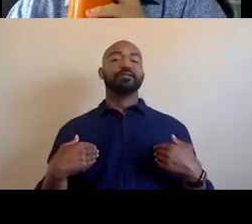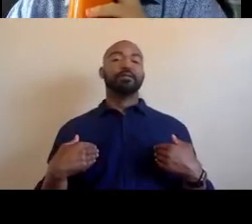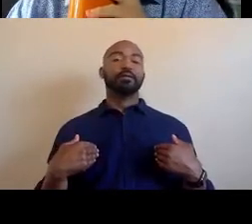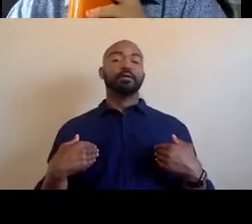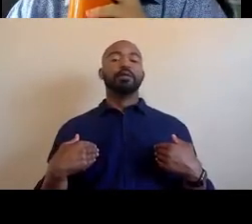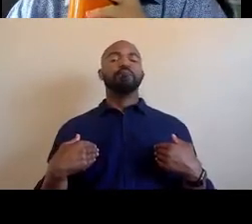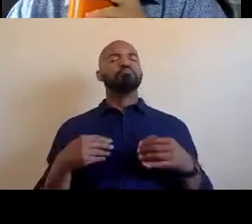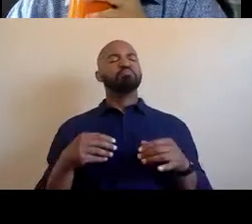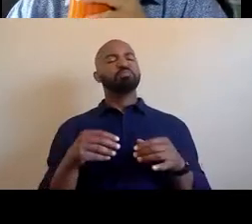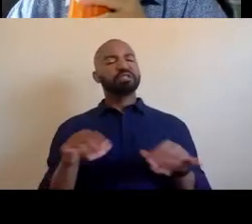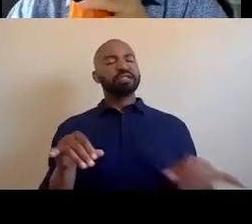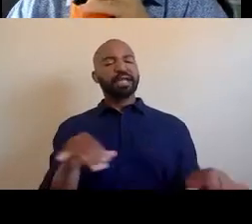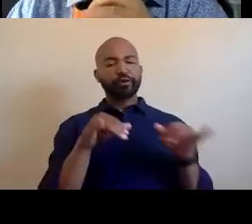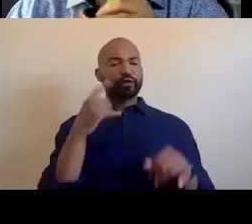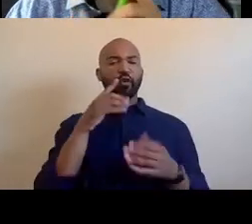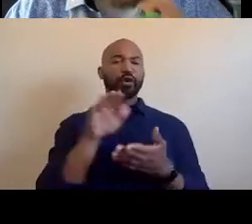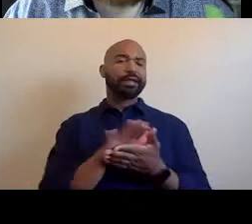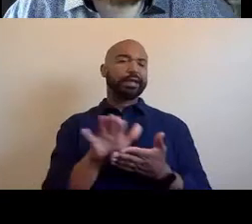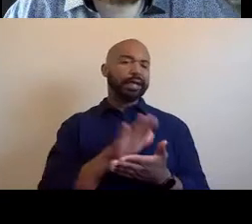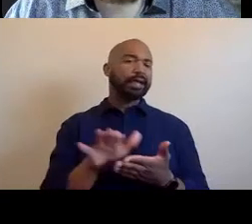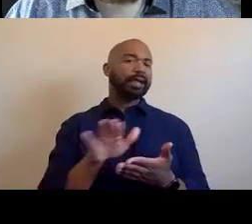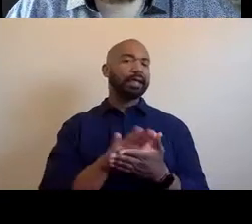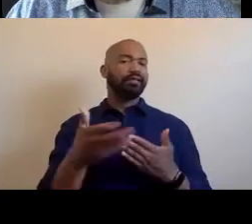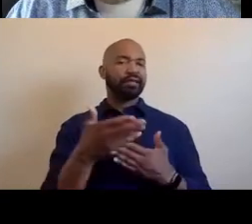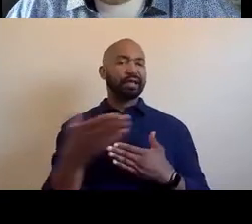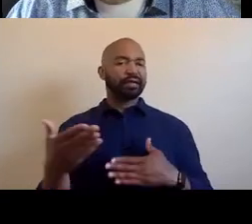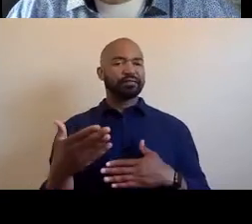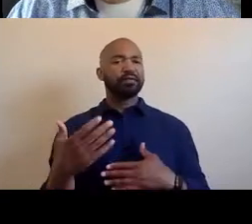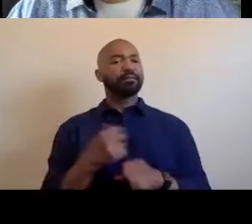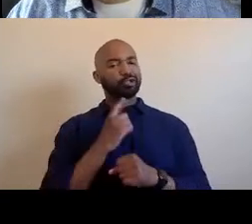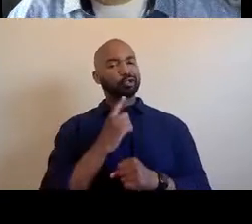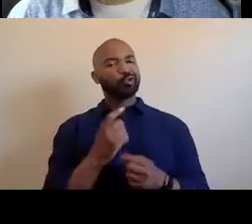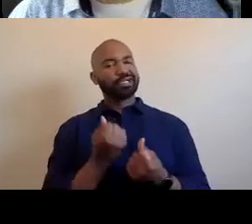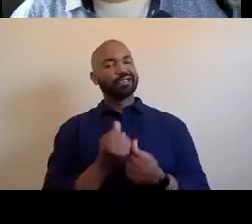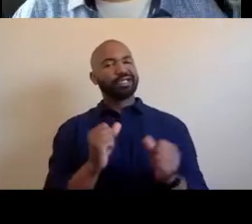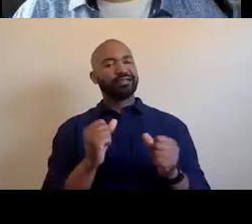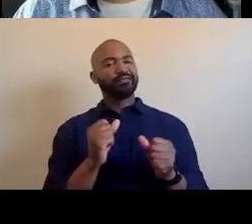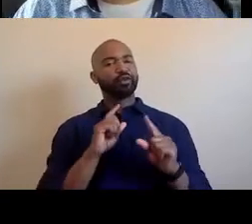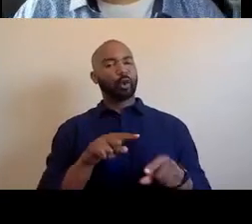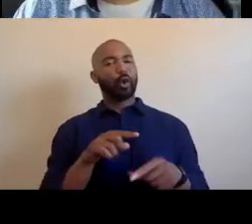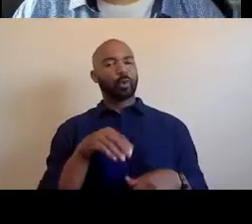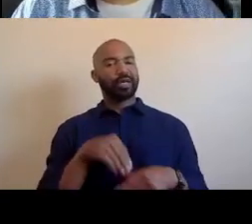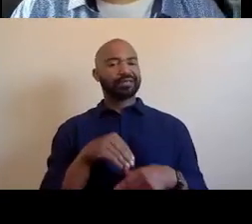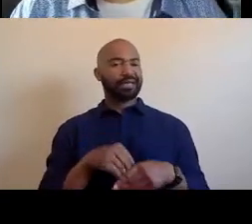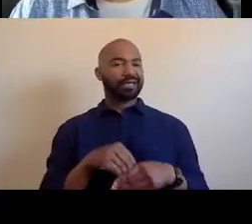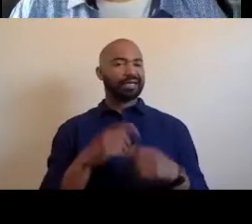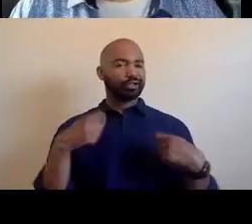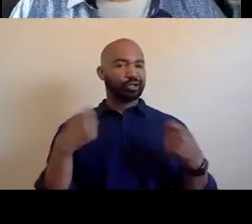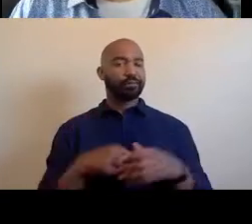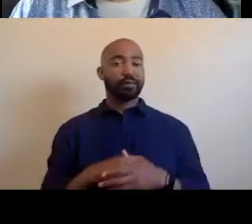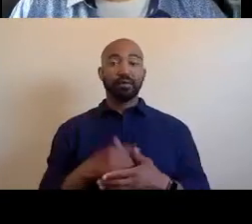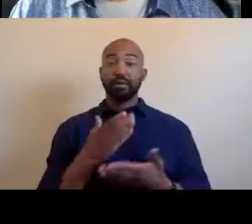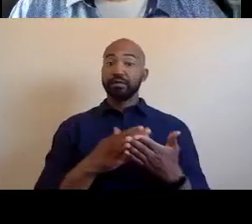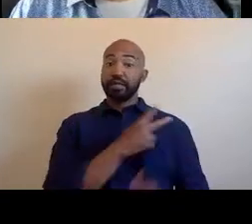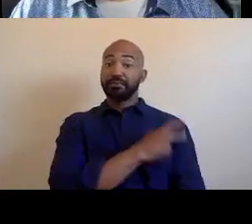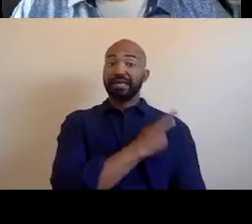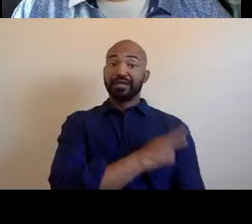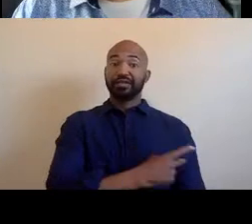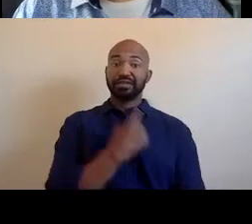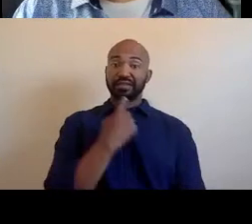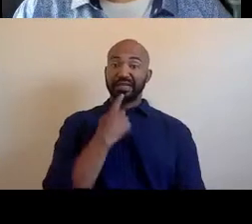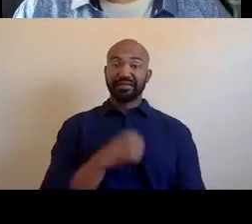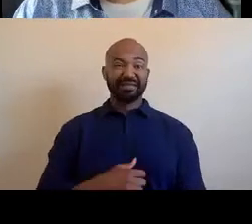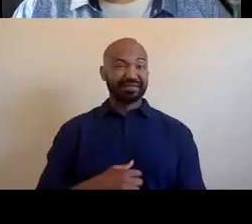clean, frequently, that it's safe to go. I've had patients say to me that this is really a